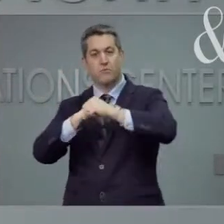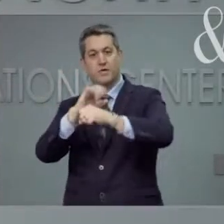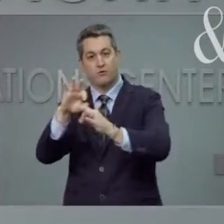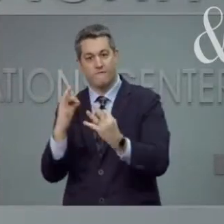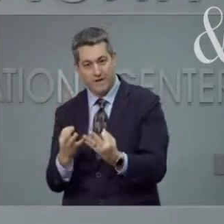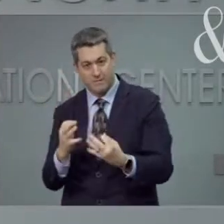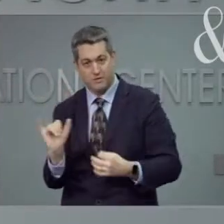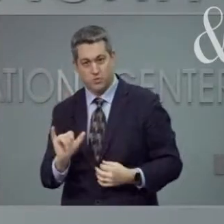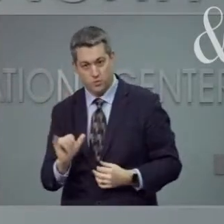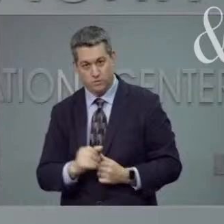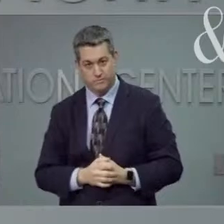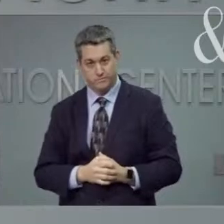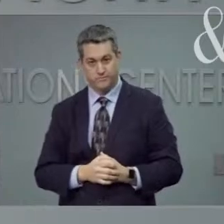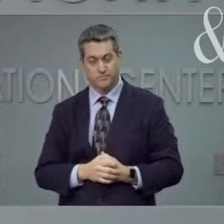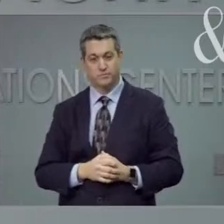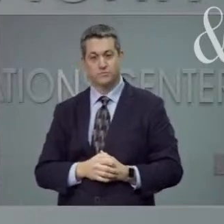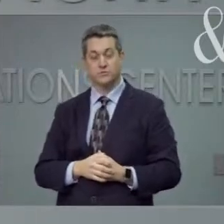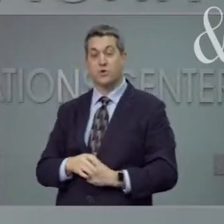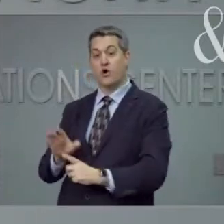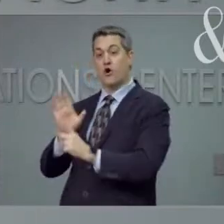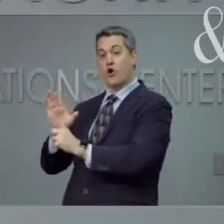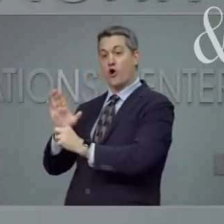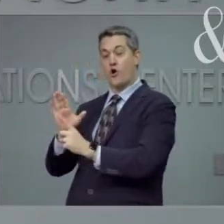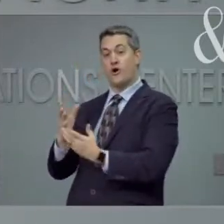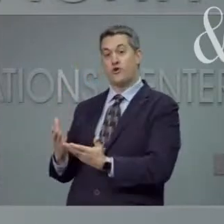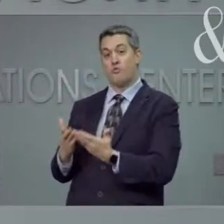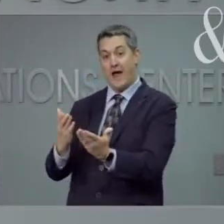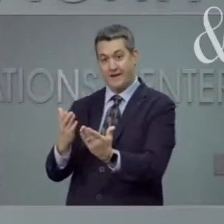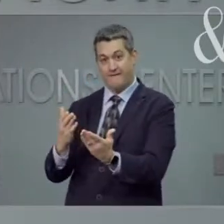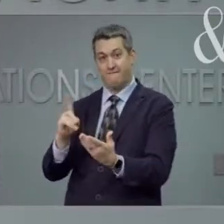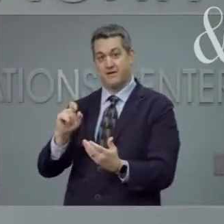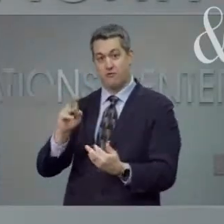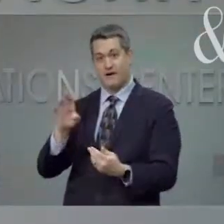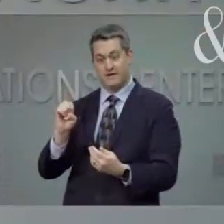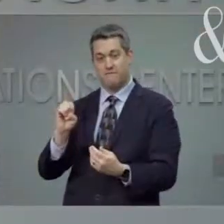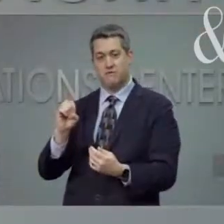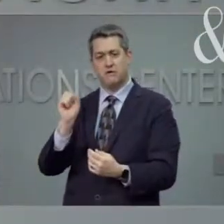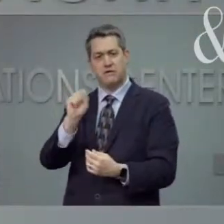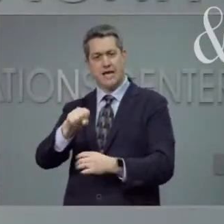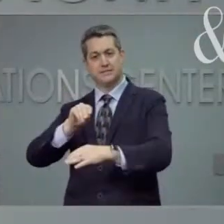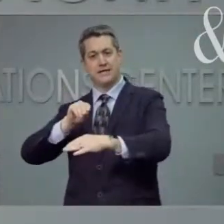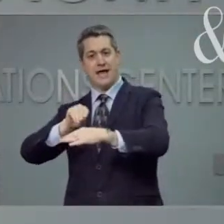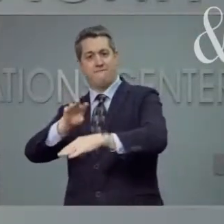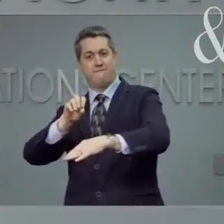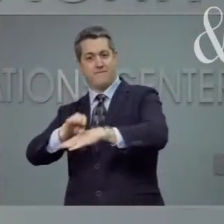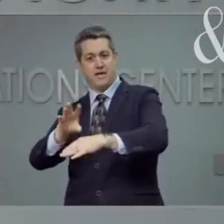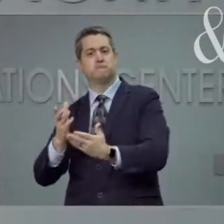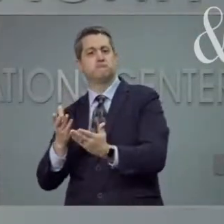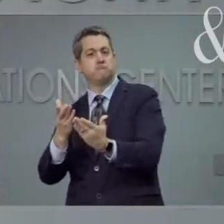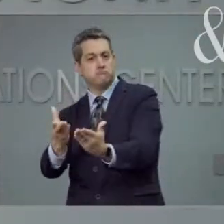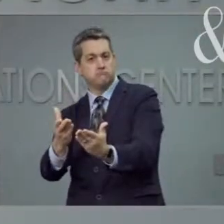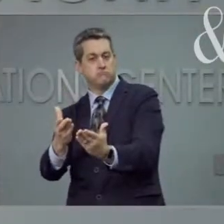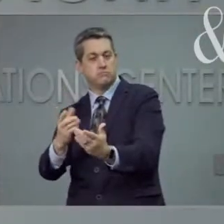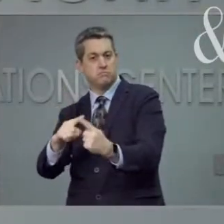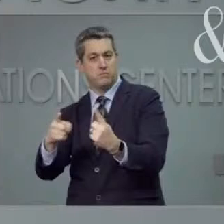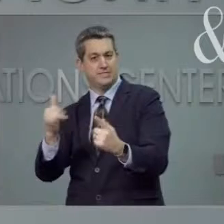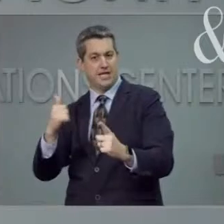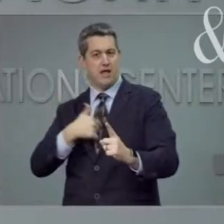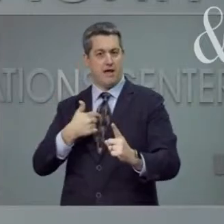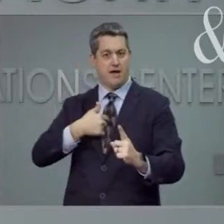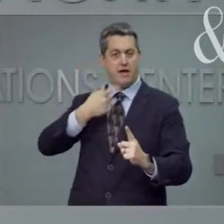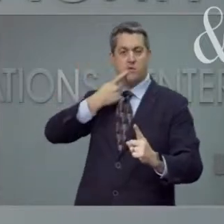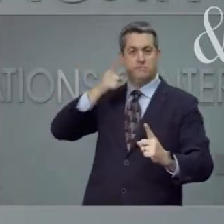So her directive is advisory to people, but we still have this executive order